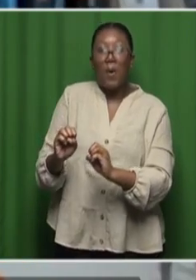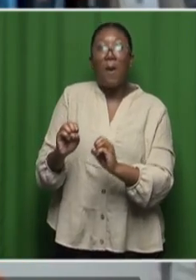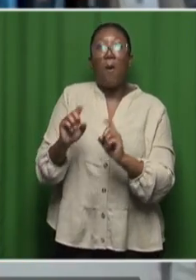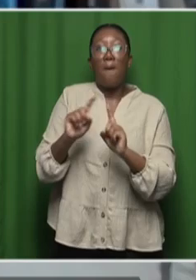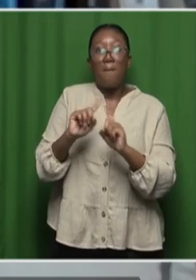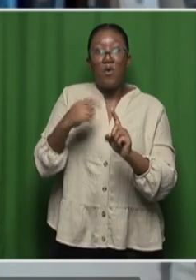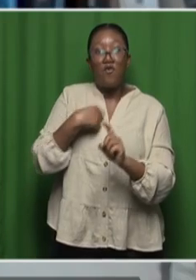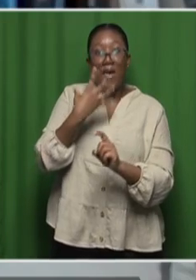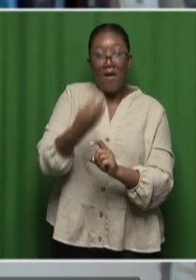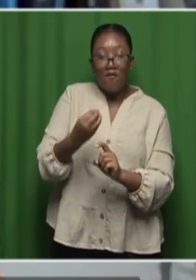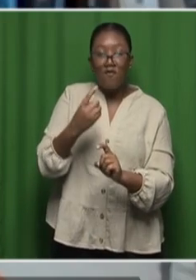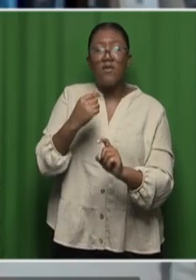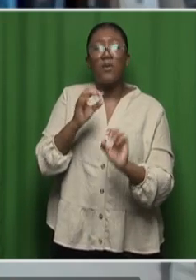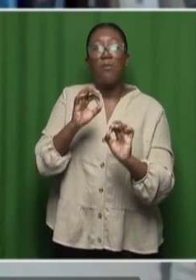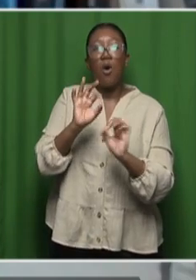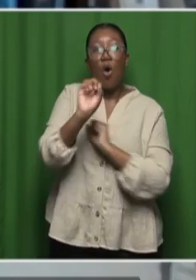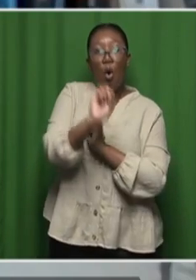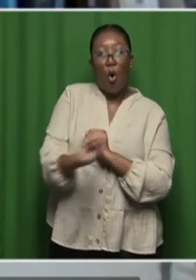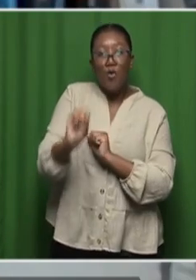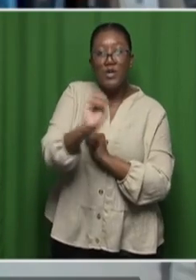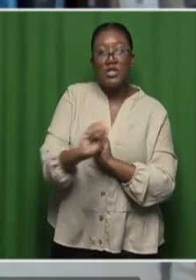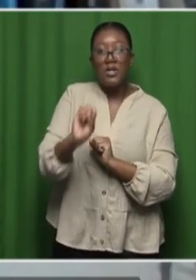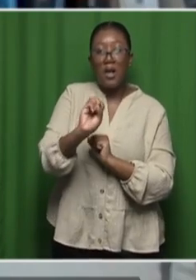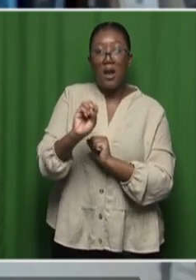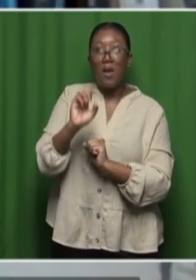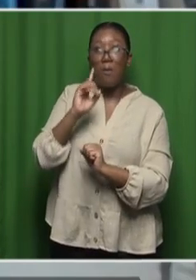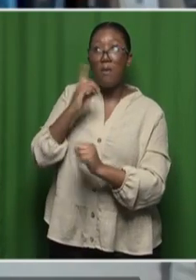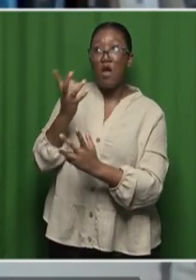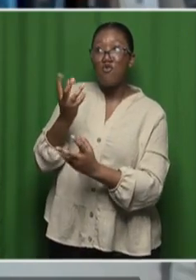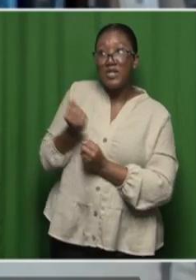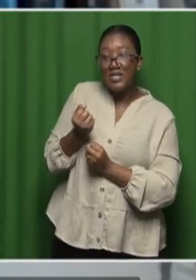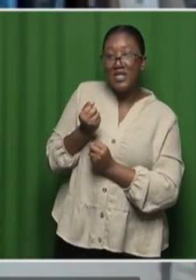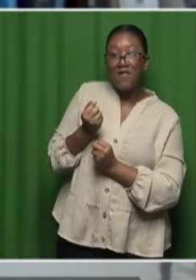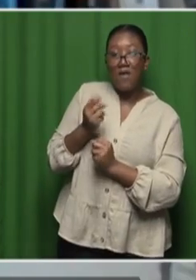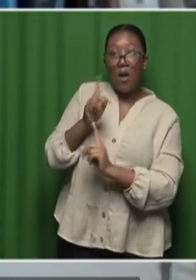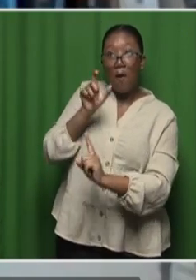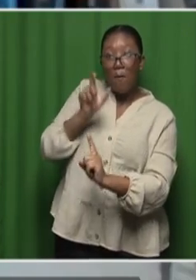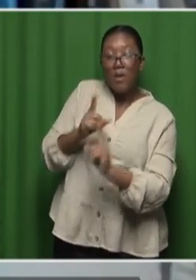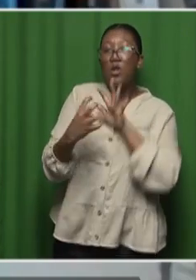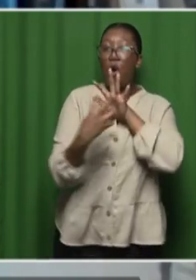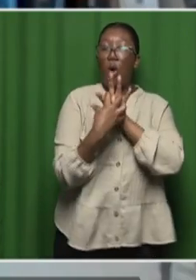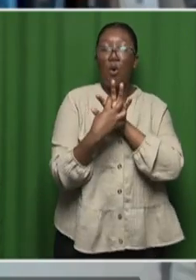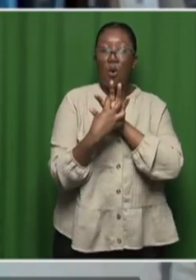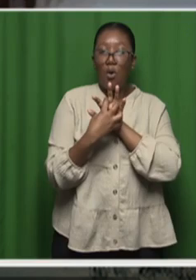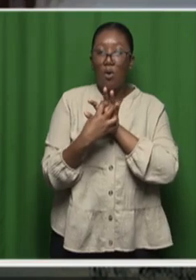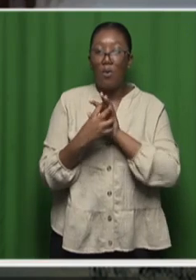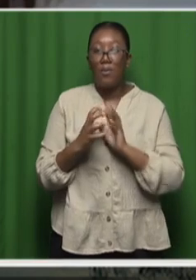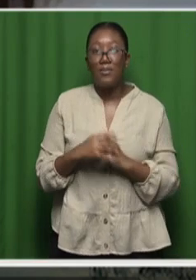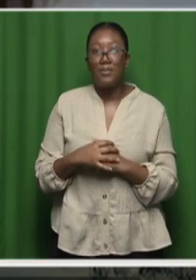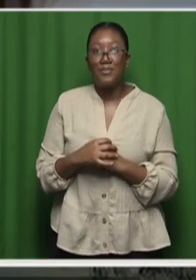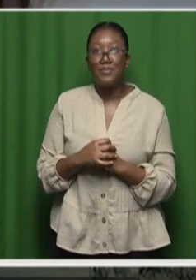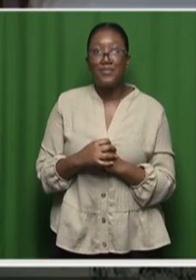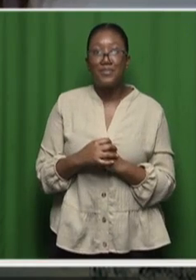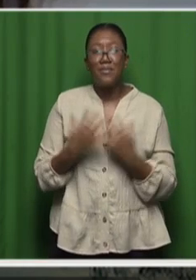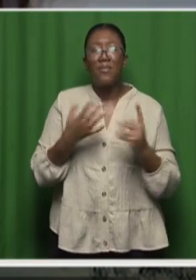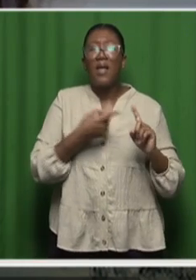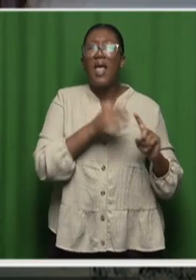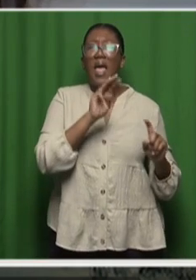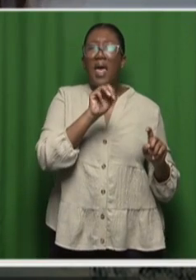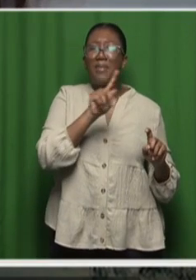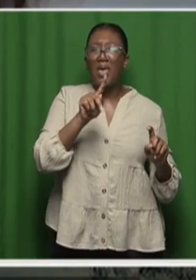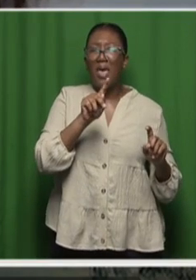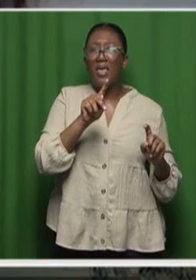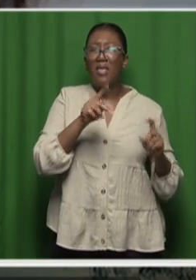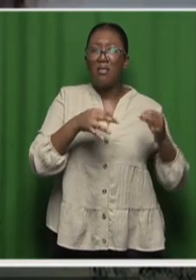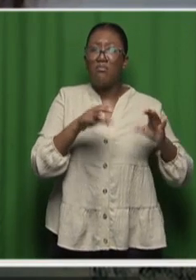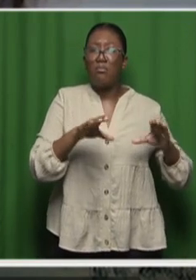proprietor and the original conceiver of that mark and that logo. Yeah. The MK representatives